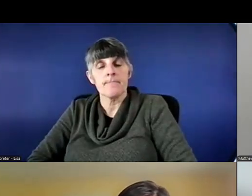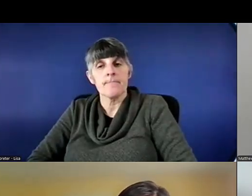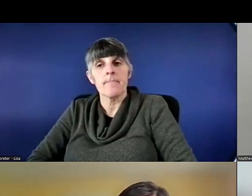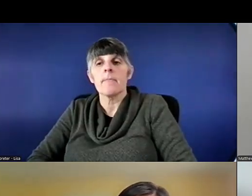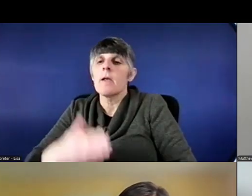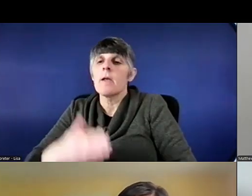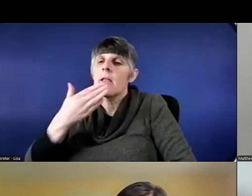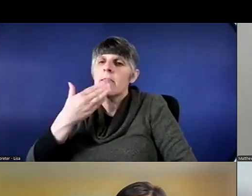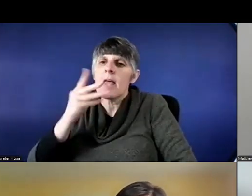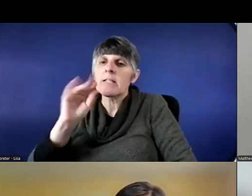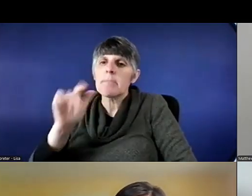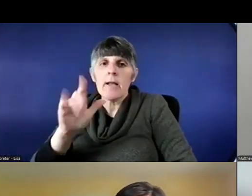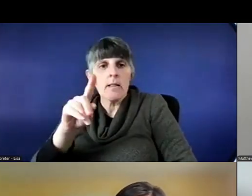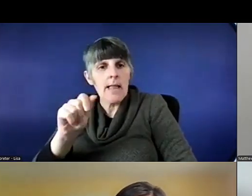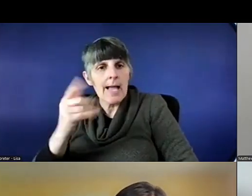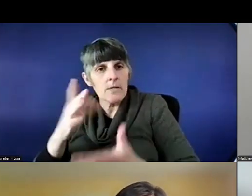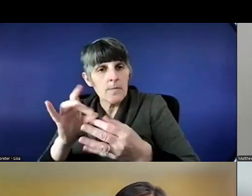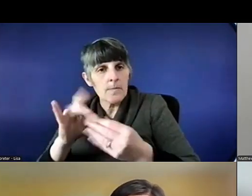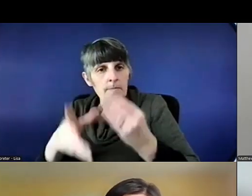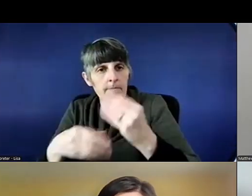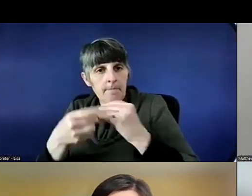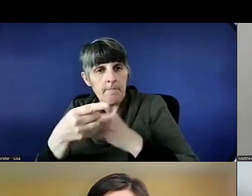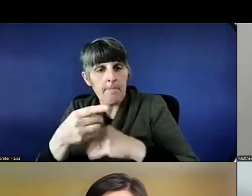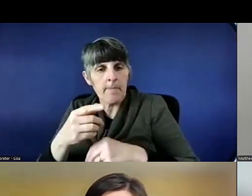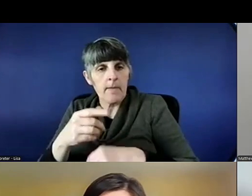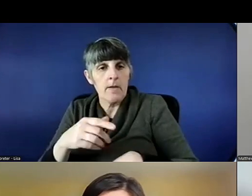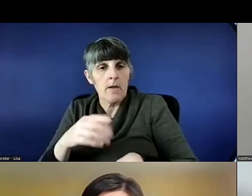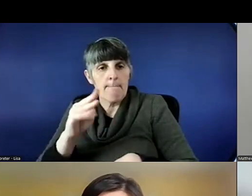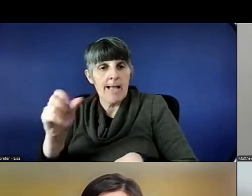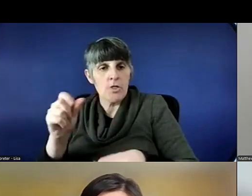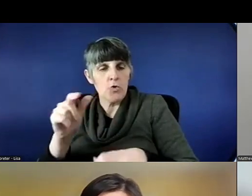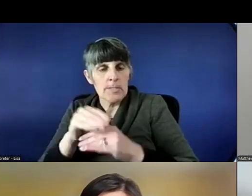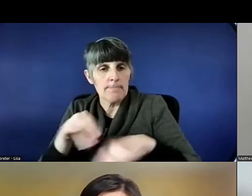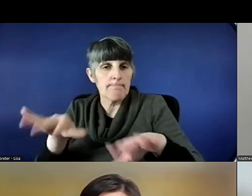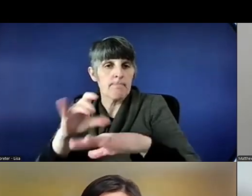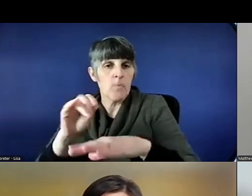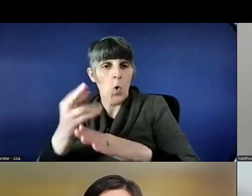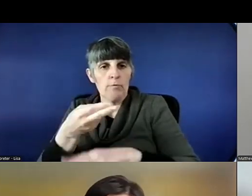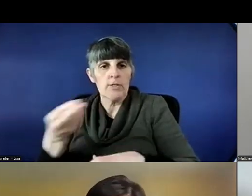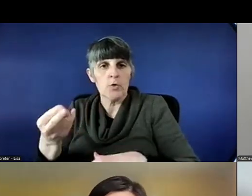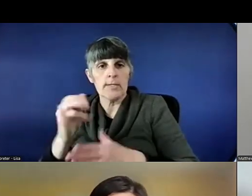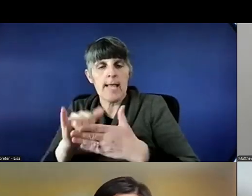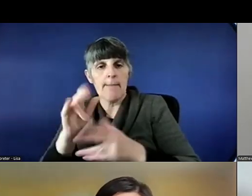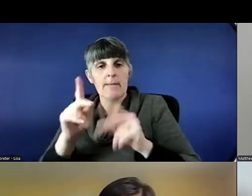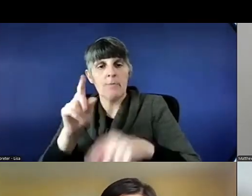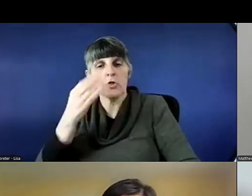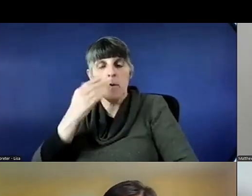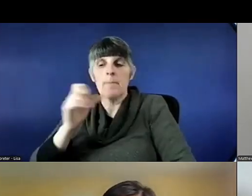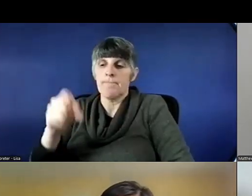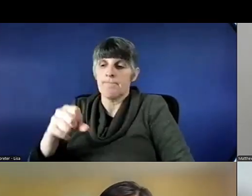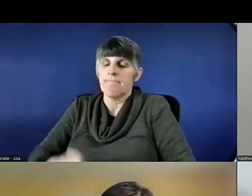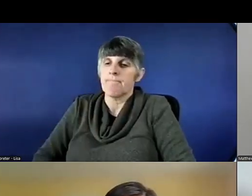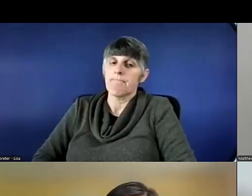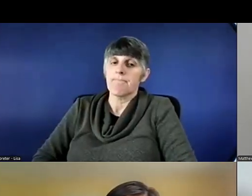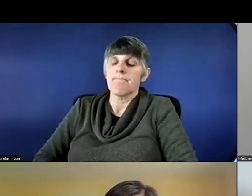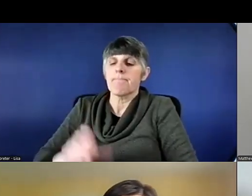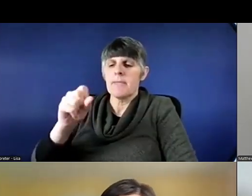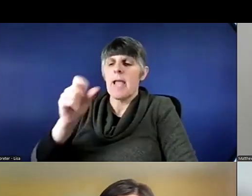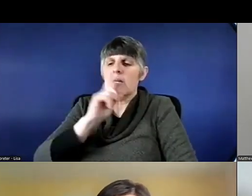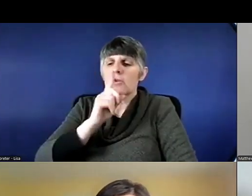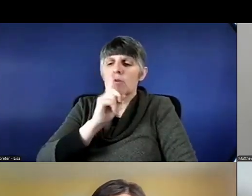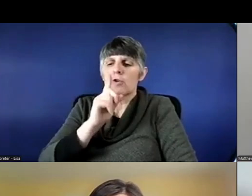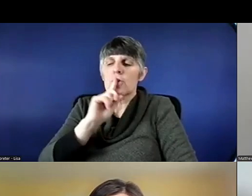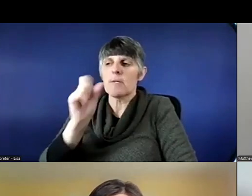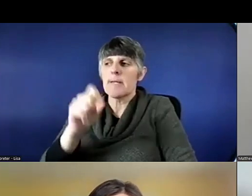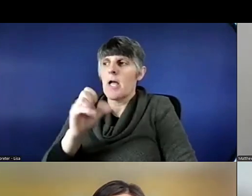Thanks, Michael. Liza, do you have anything you want to add on kind of the Massachusetts landscape or resources that people should know about? Sure.